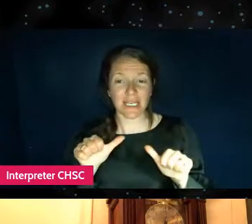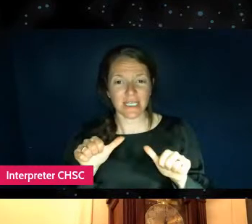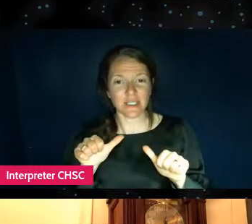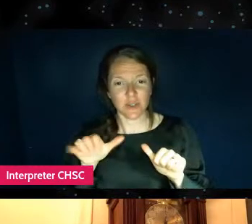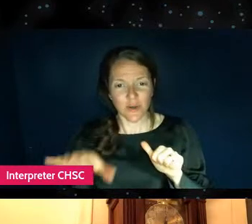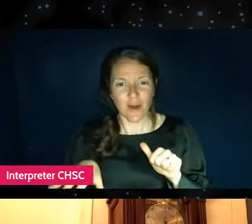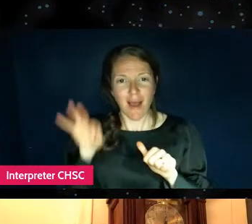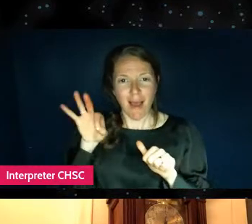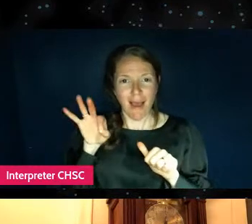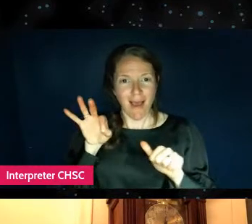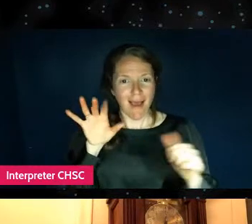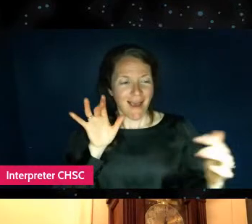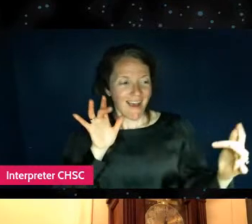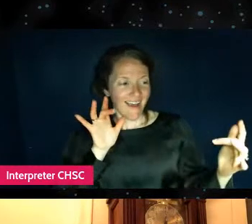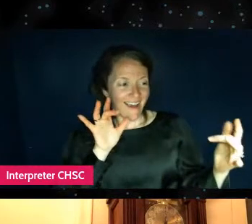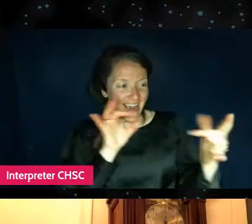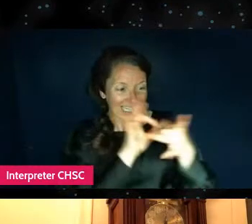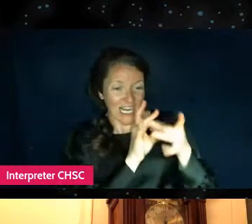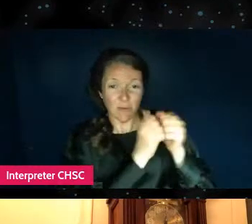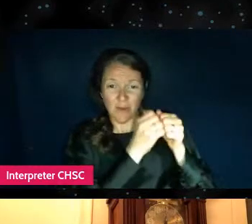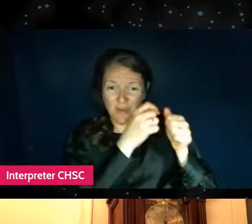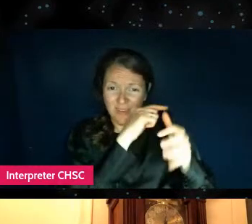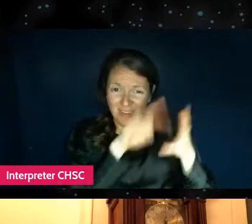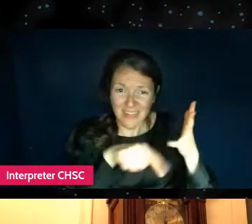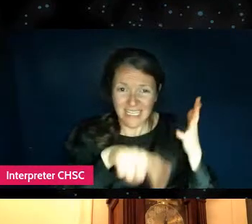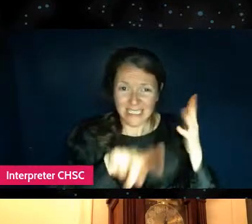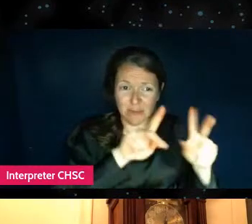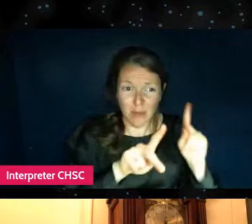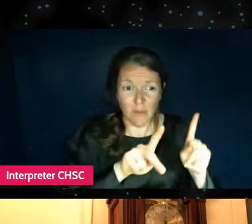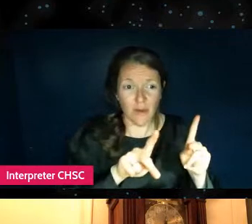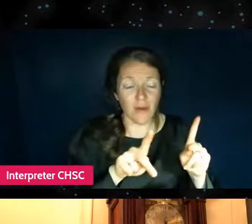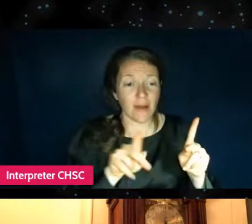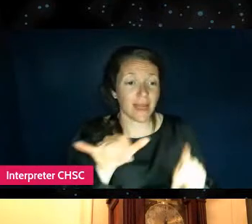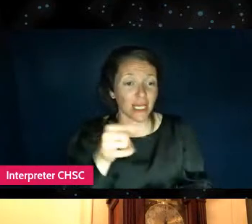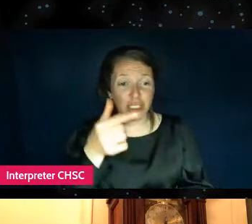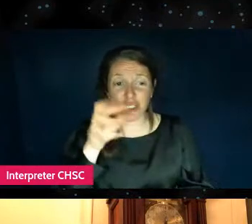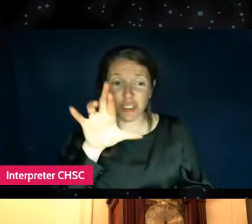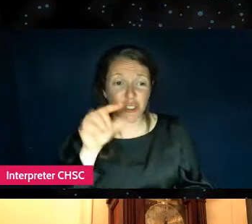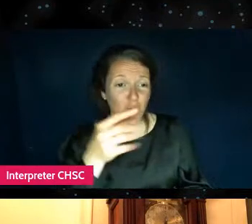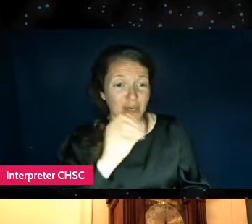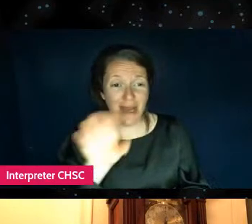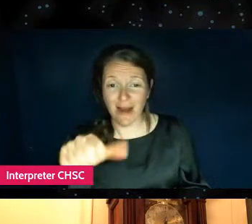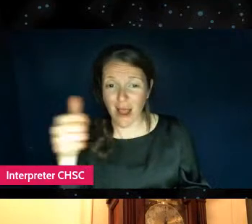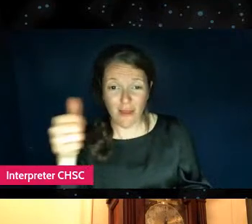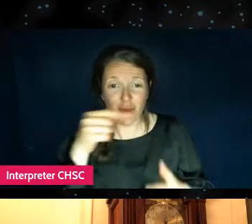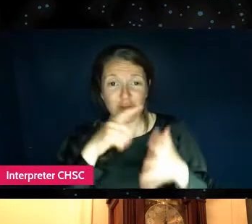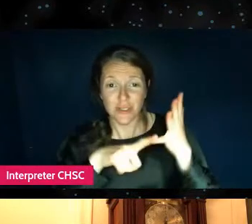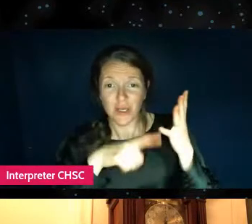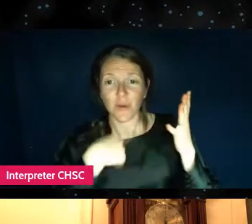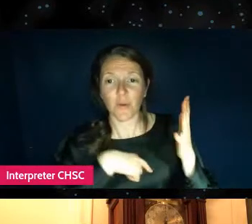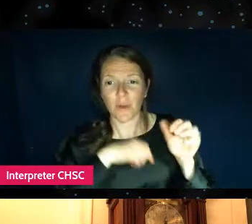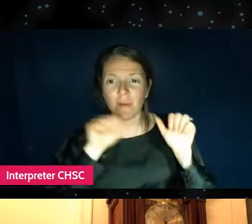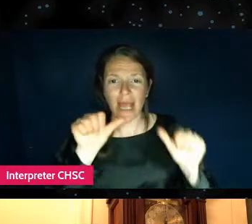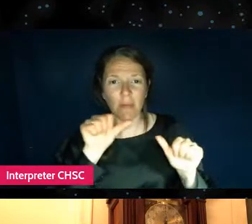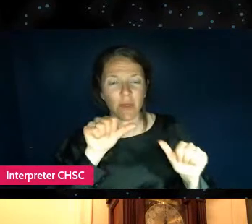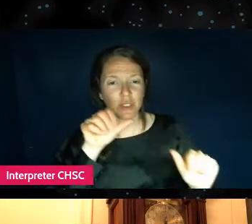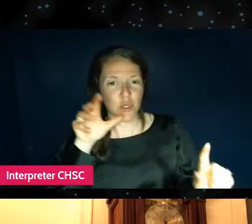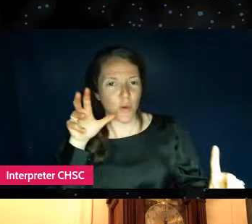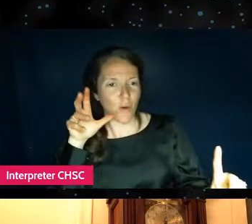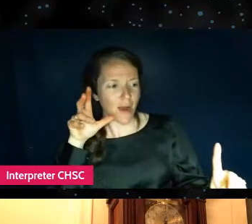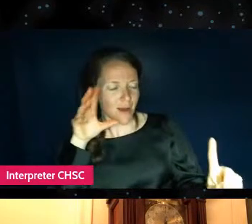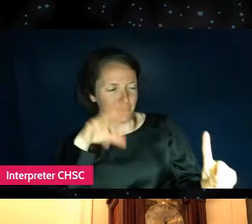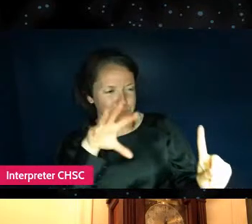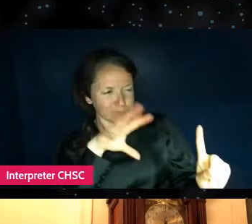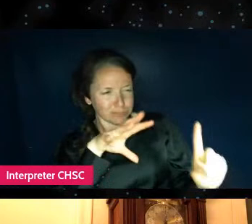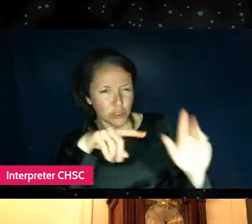these people, you know, in our film, like George and all the others, is that we were able to like capture this